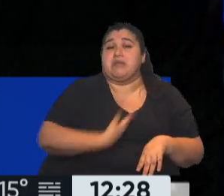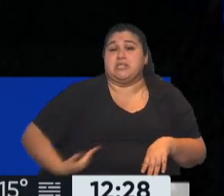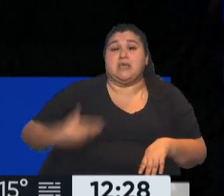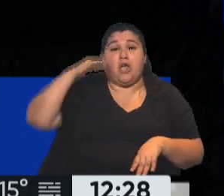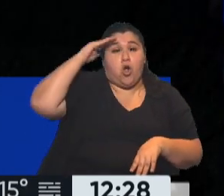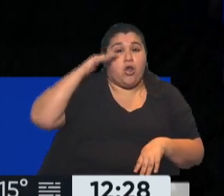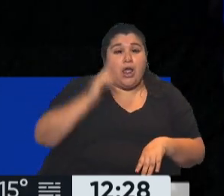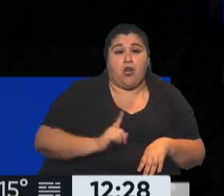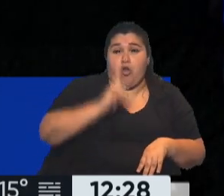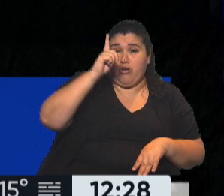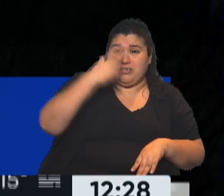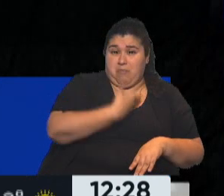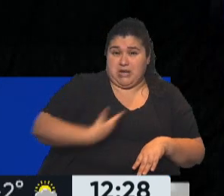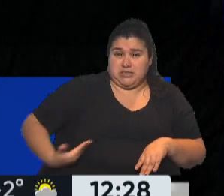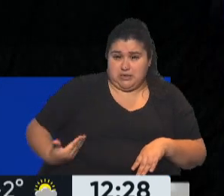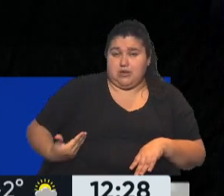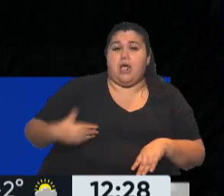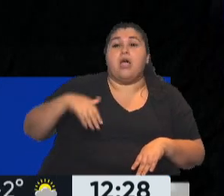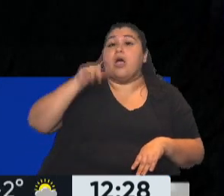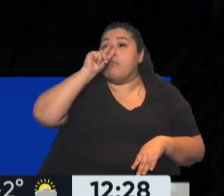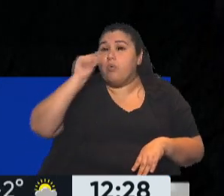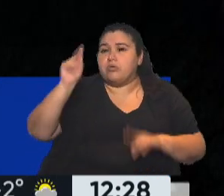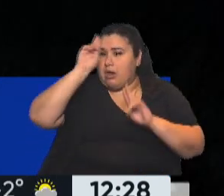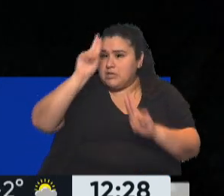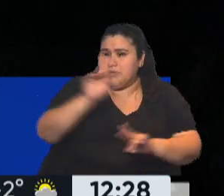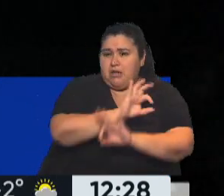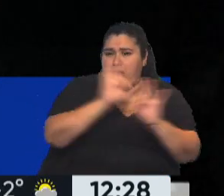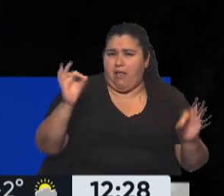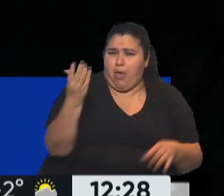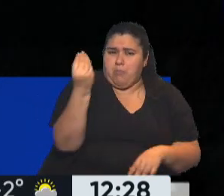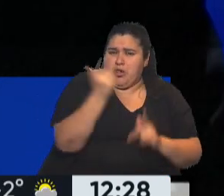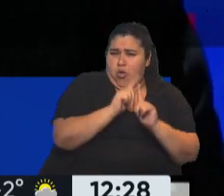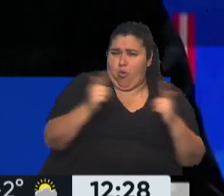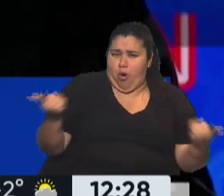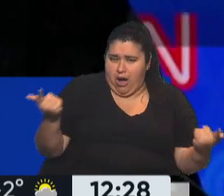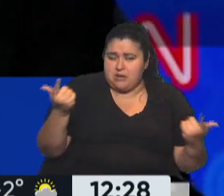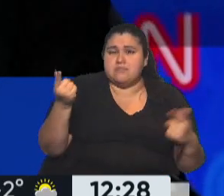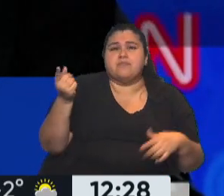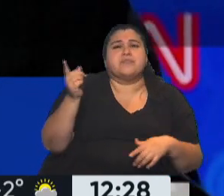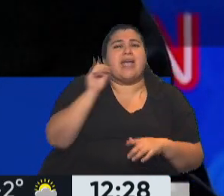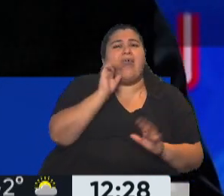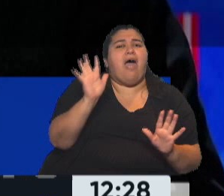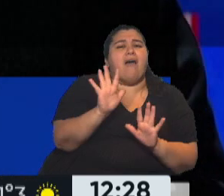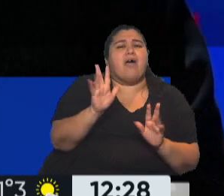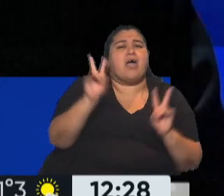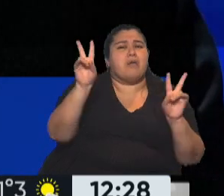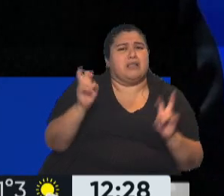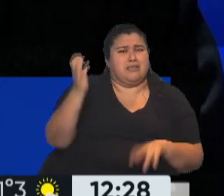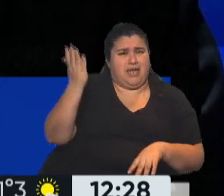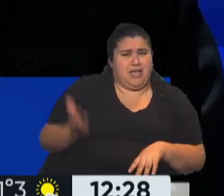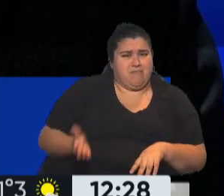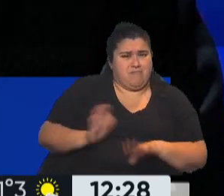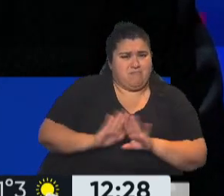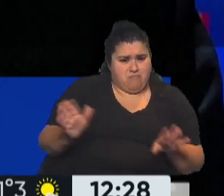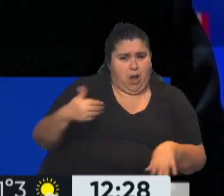Korea, all of these, Putin, they don't respect him. They don't fear him. They have nothing going with this gentleman, and he's